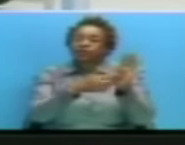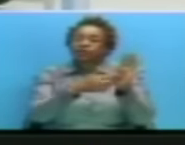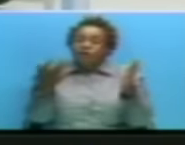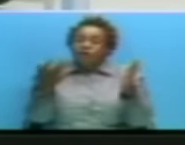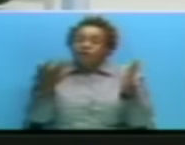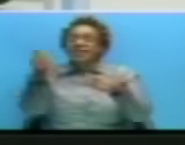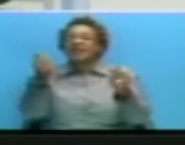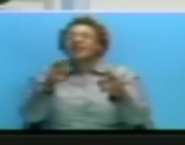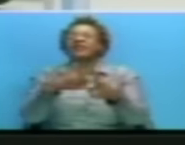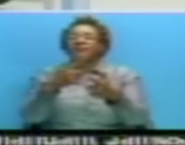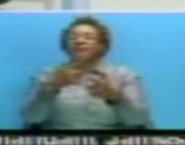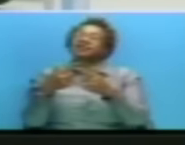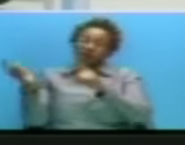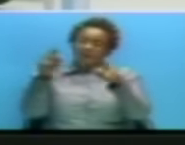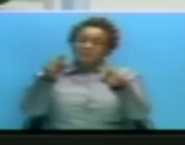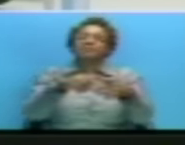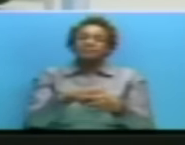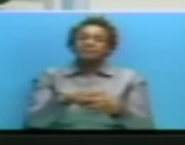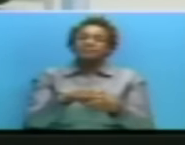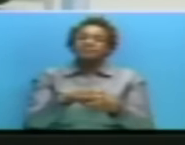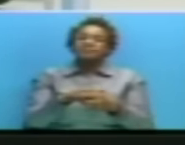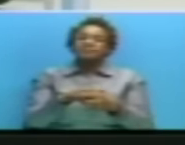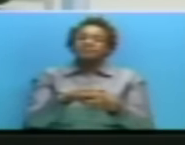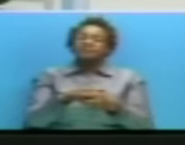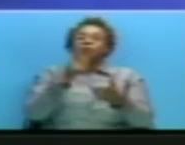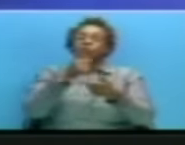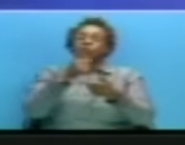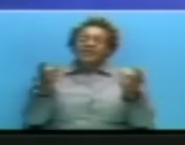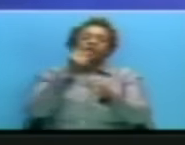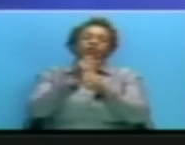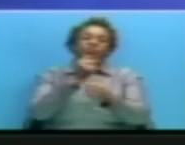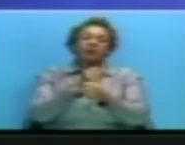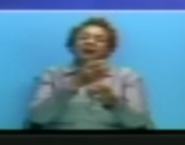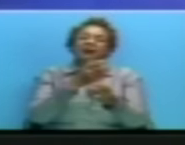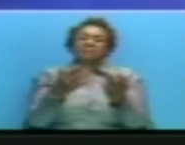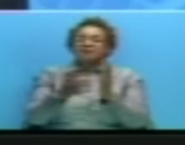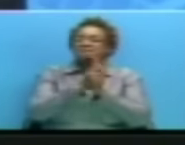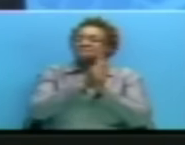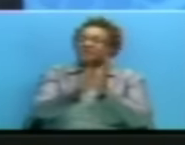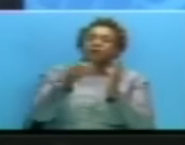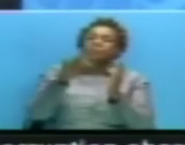sale, then we're going to come for you. Do you see this whole moral campaign you're doing as a way to either gain fame or notoriety?